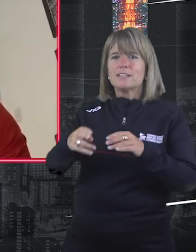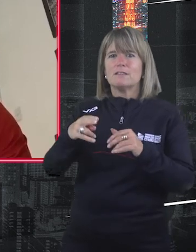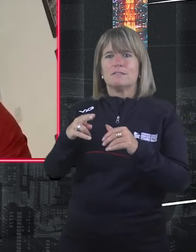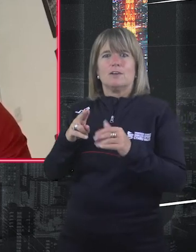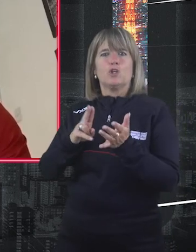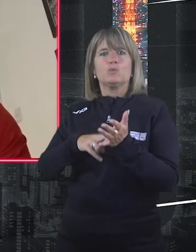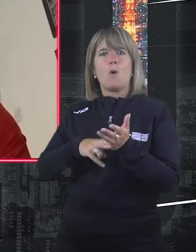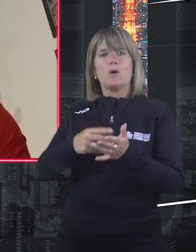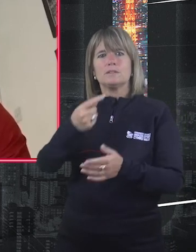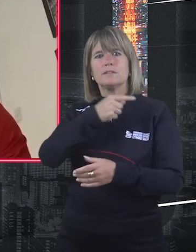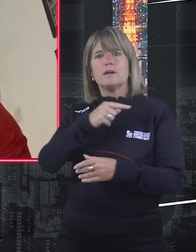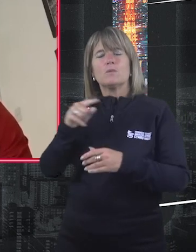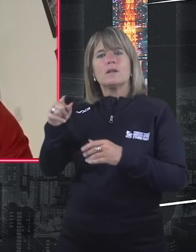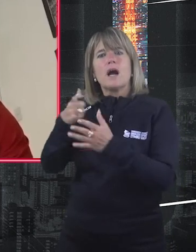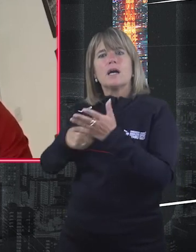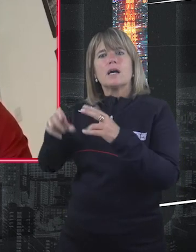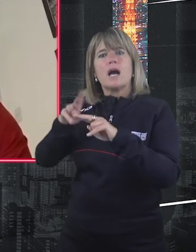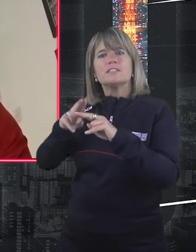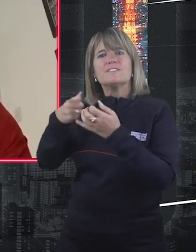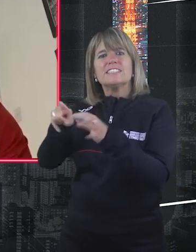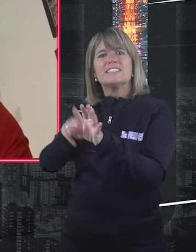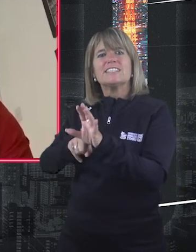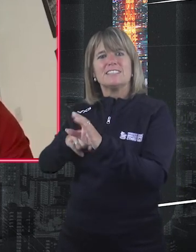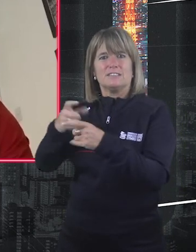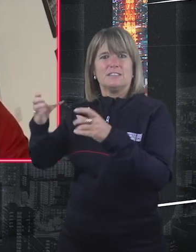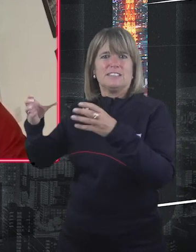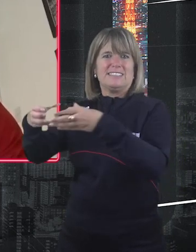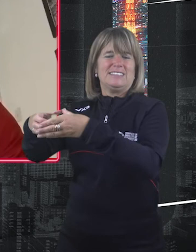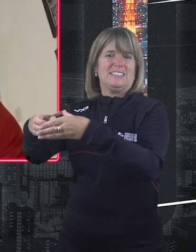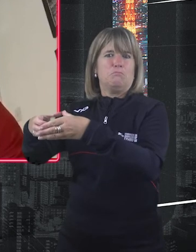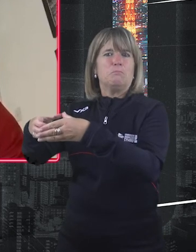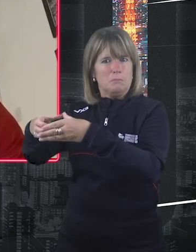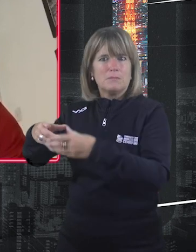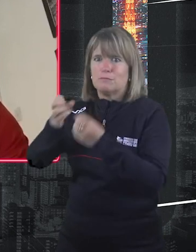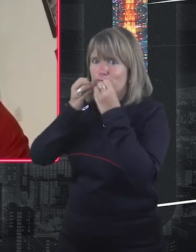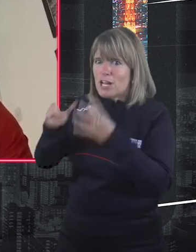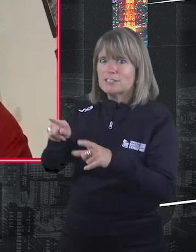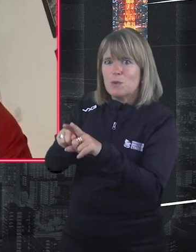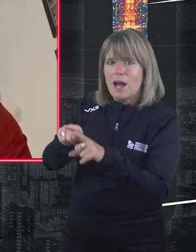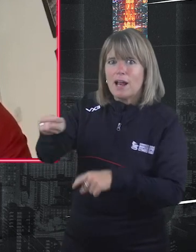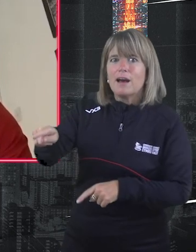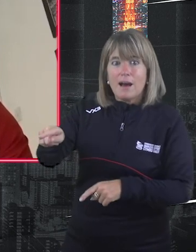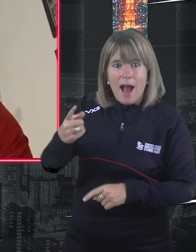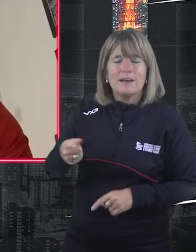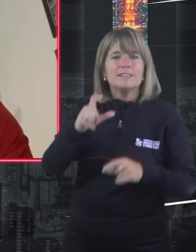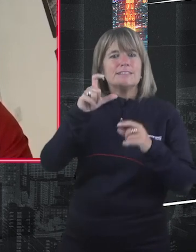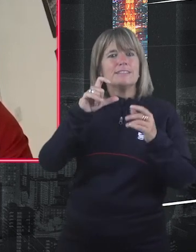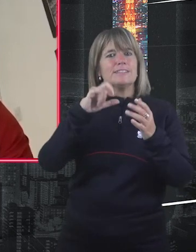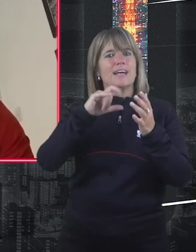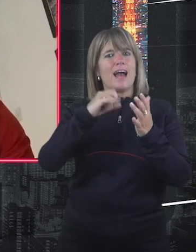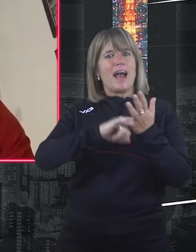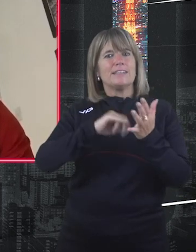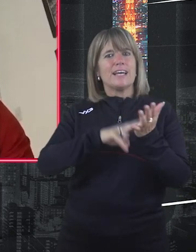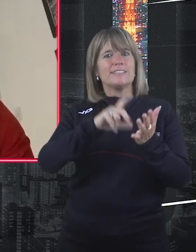training in Newport Road at Cardiff City TT, which is excellent as well. And the